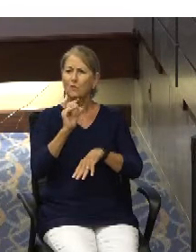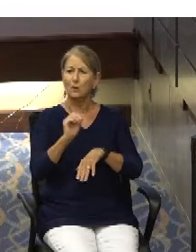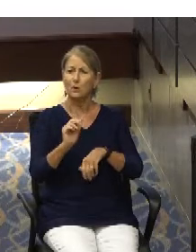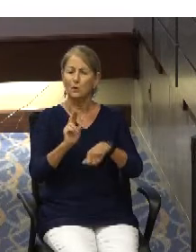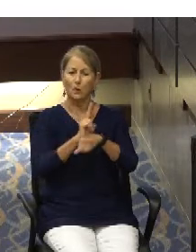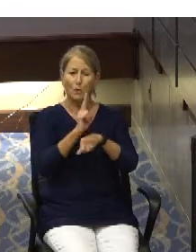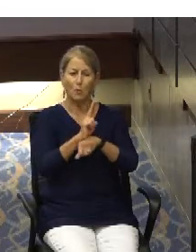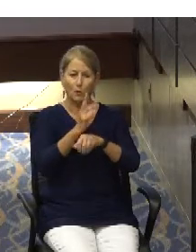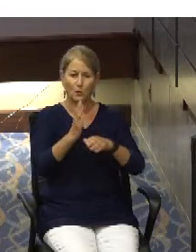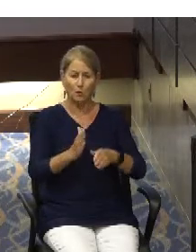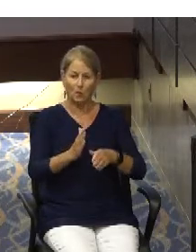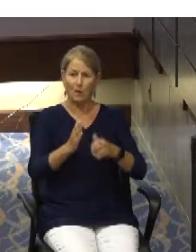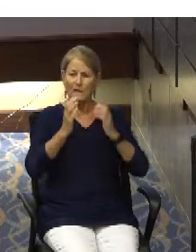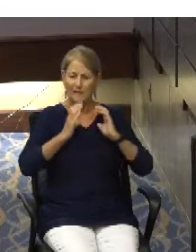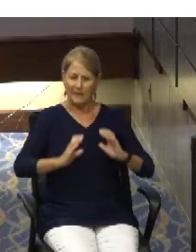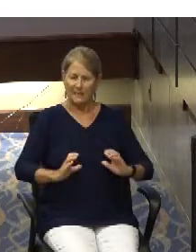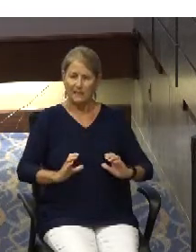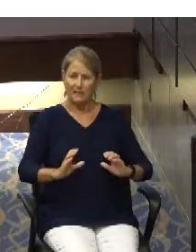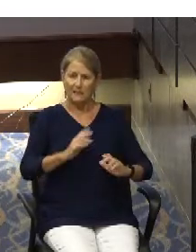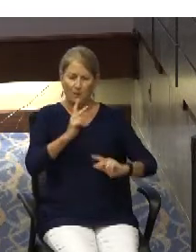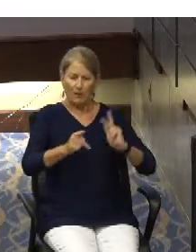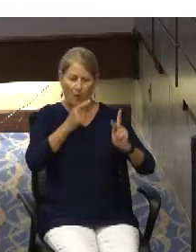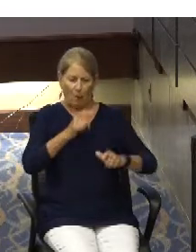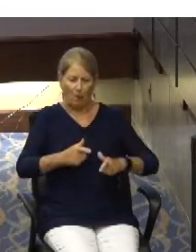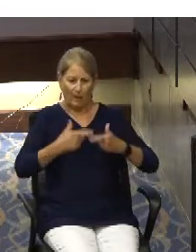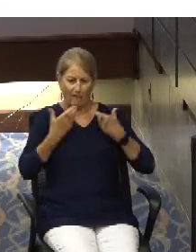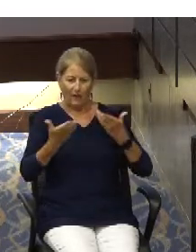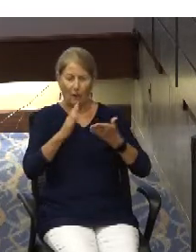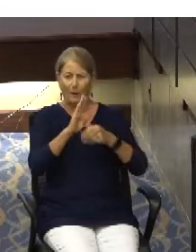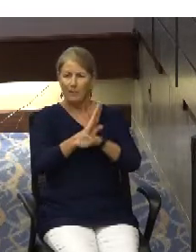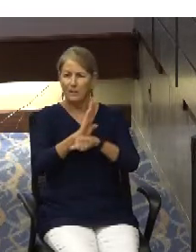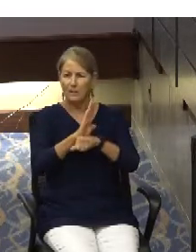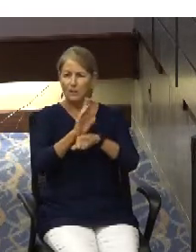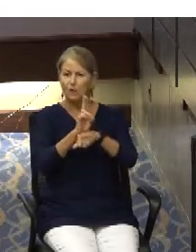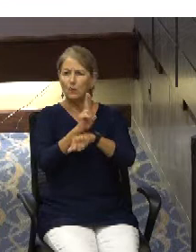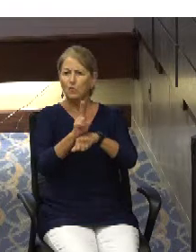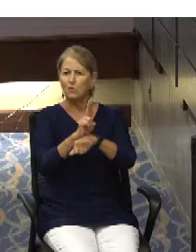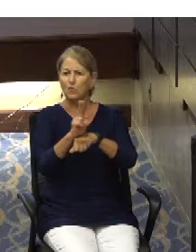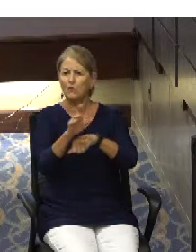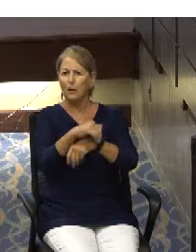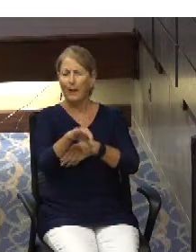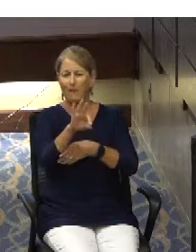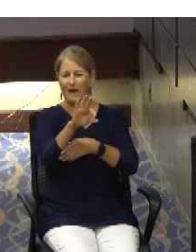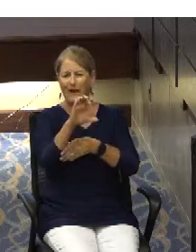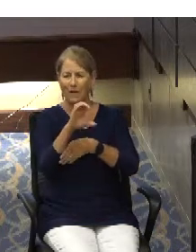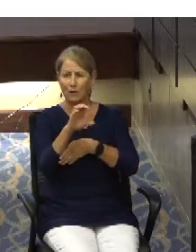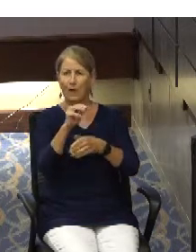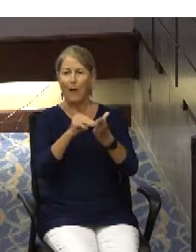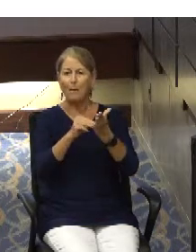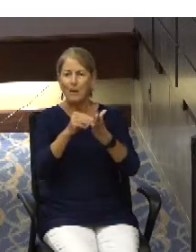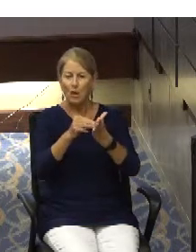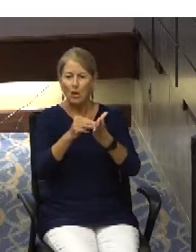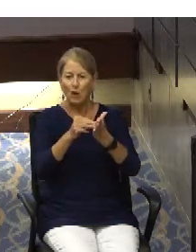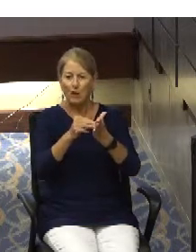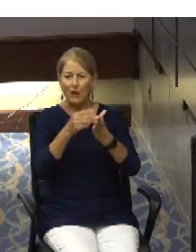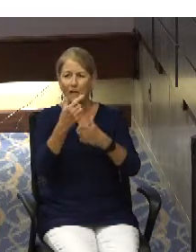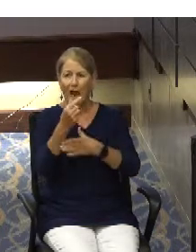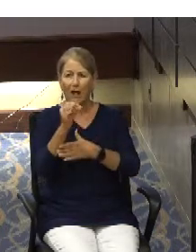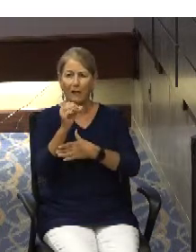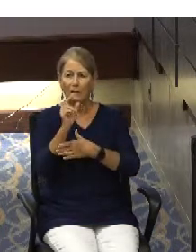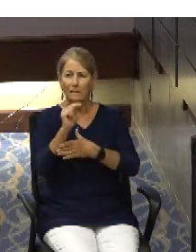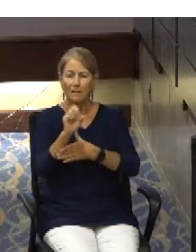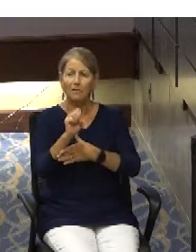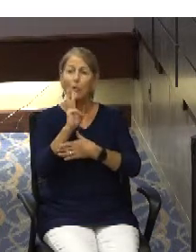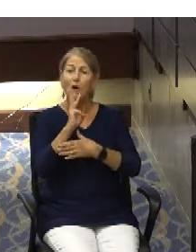consumers, our citizens and residents and businesses in Waco used about 900 million gallons of water. But we actually evaporated